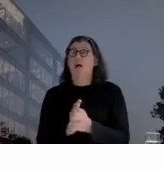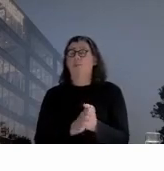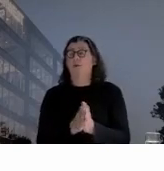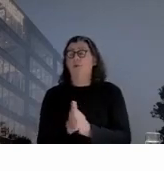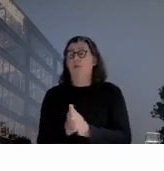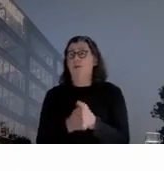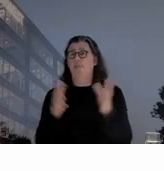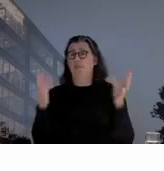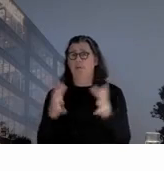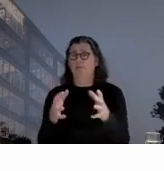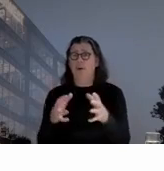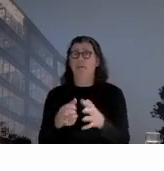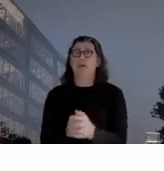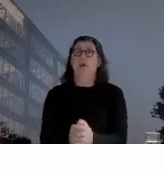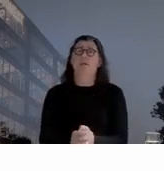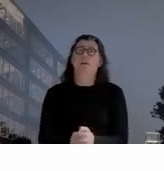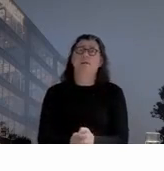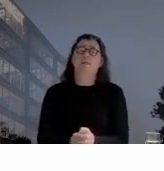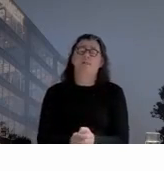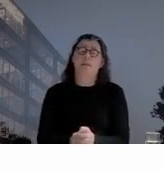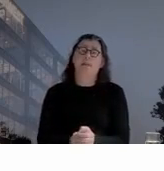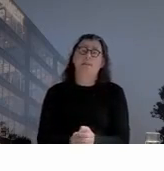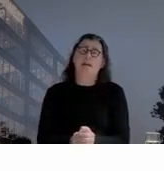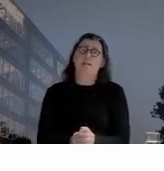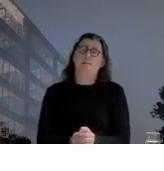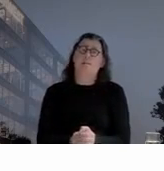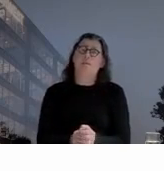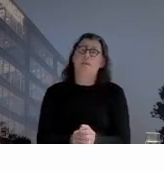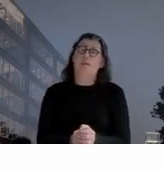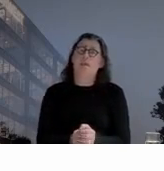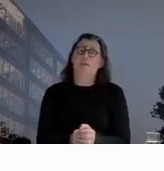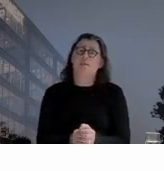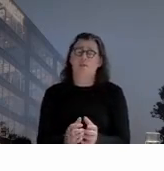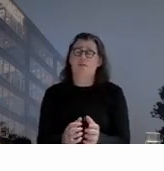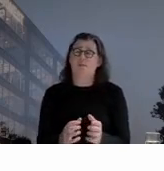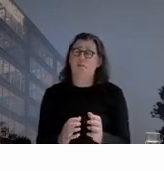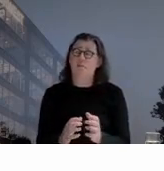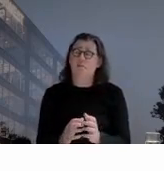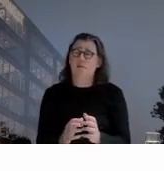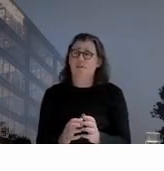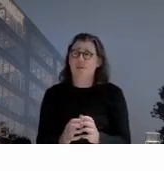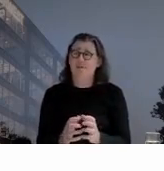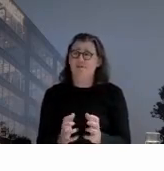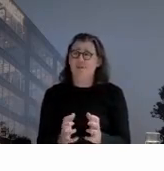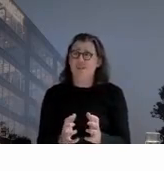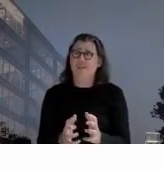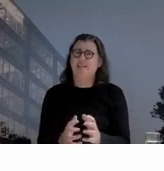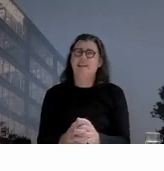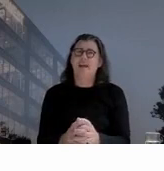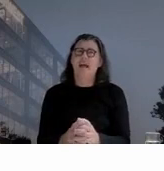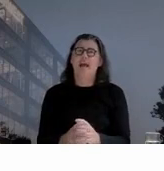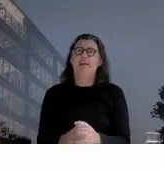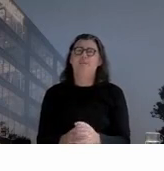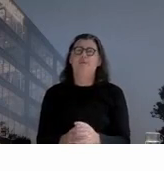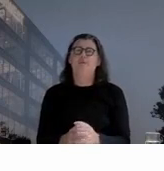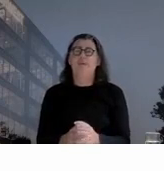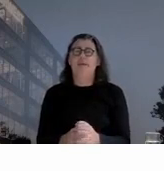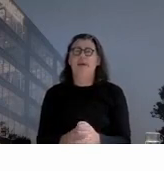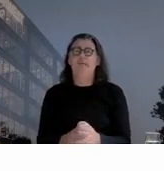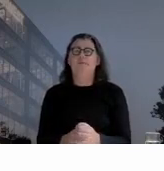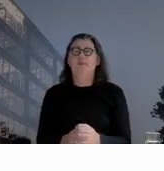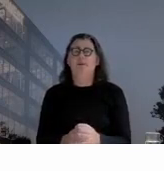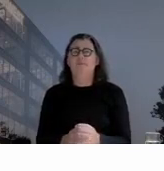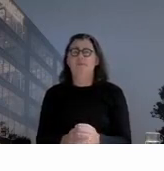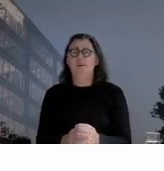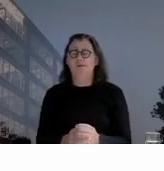So our approach when it comes to embodied carbon, then drilling into that in a bit more detail, is first and foremost to question everything. Be